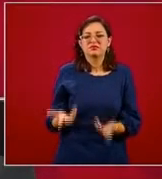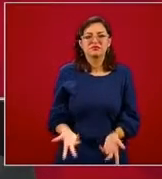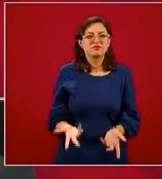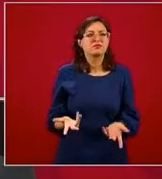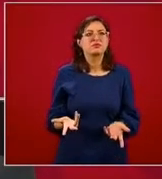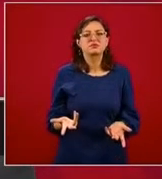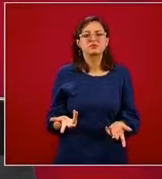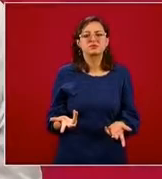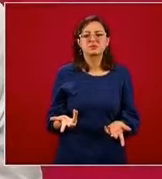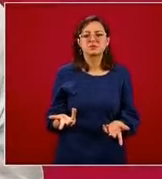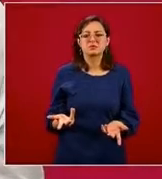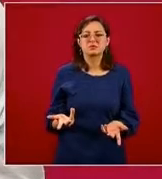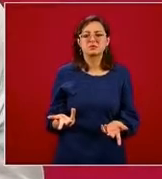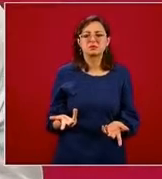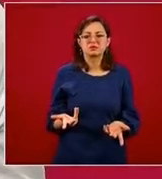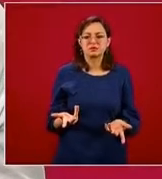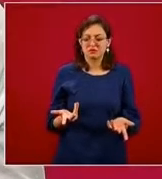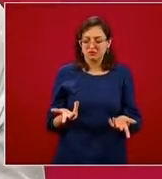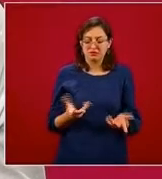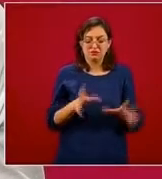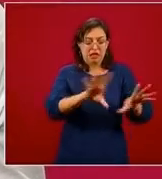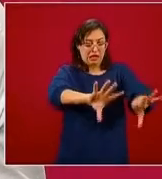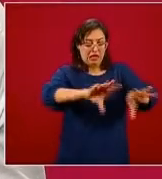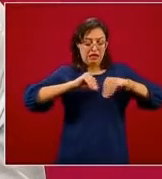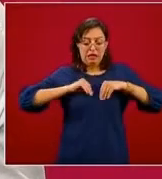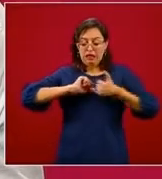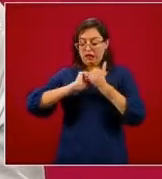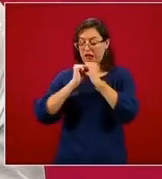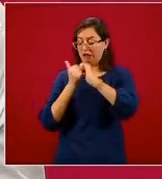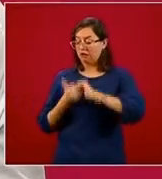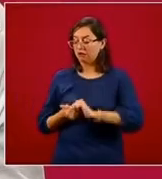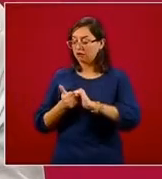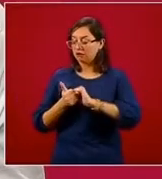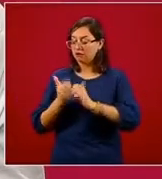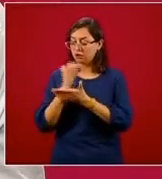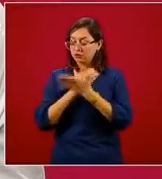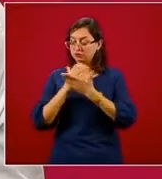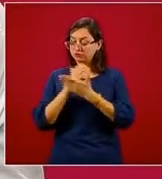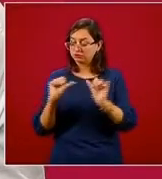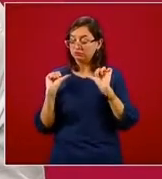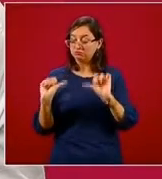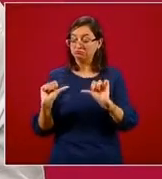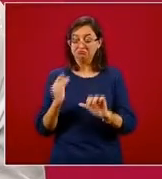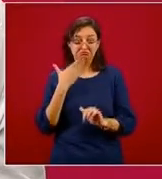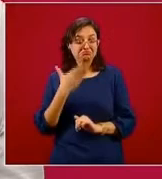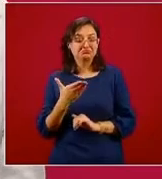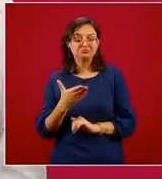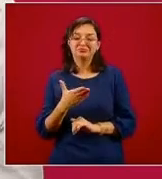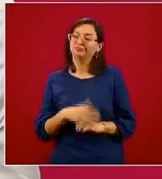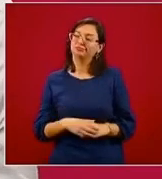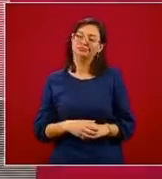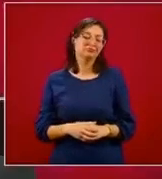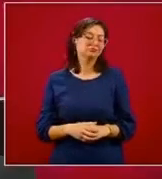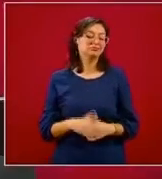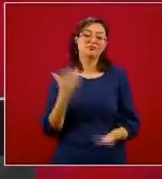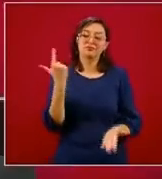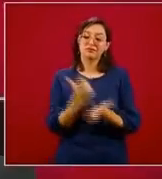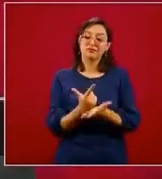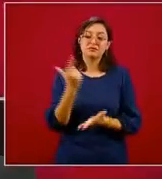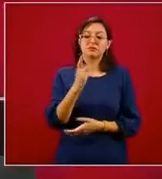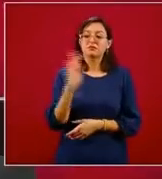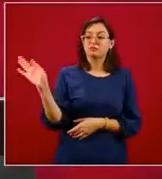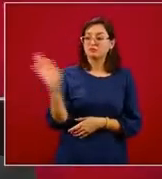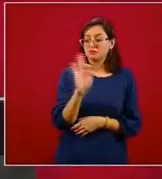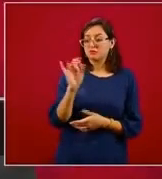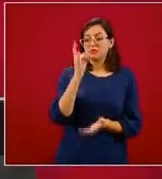an adequate conducir way a inmunidad en to importantísimos get herd riesgos, a immunity. There are pesar de que so podría ser que many solo personas risks,